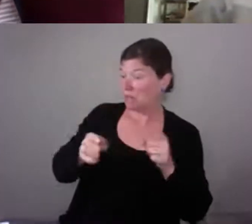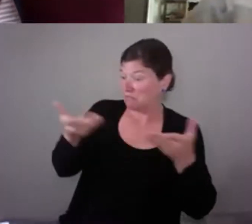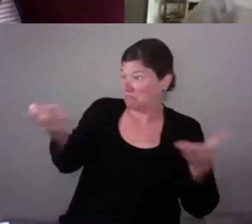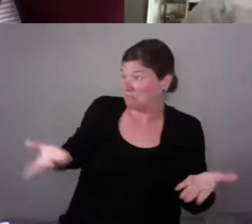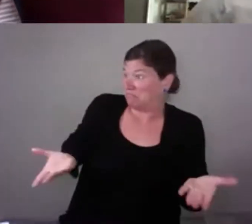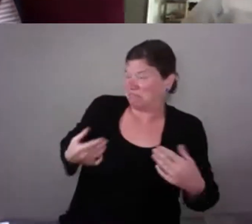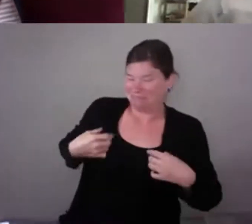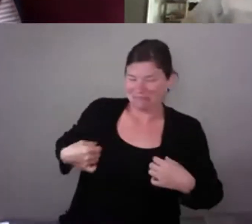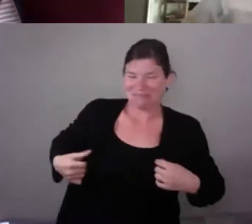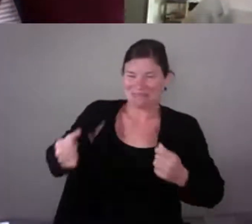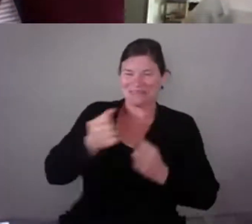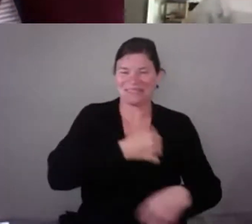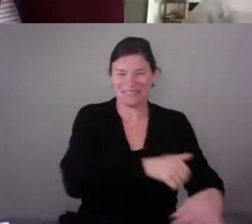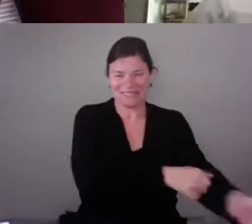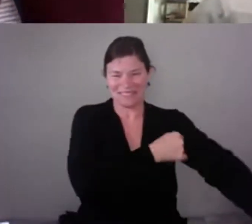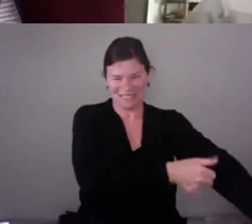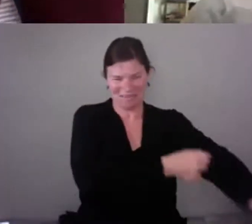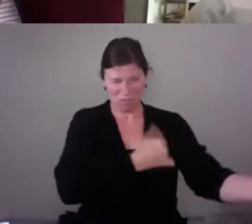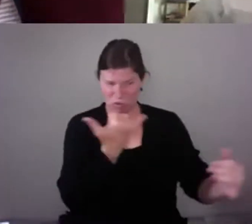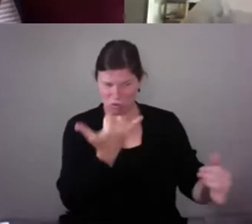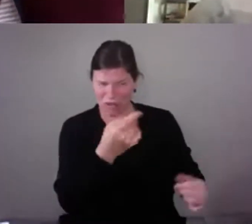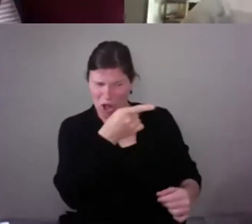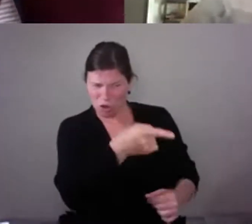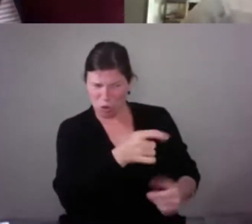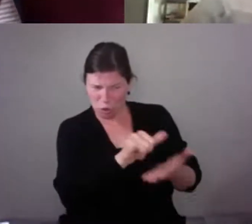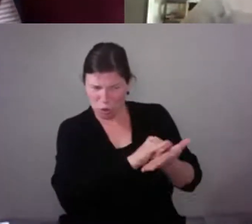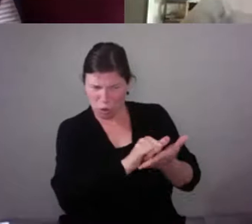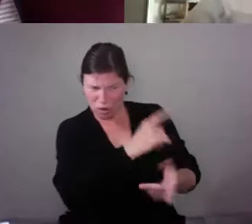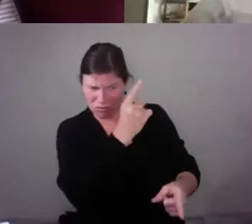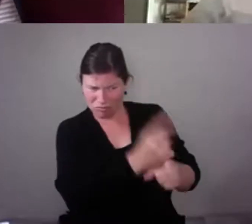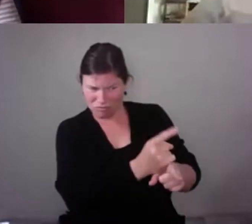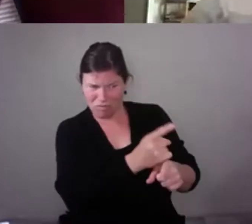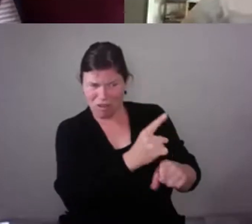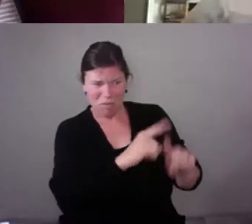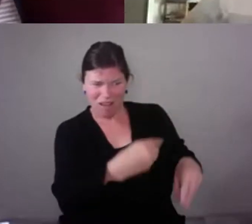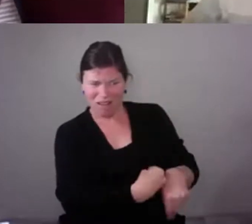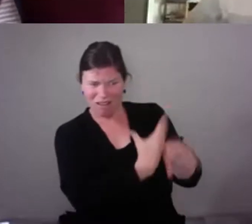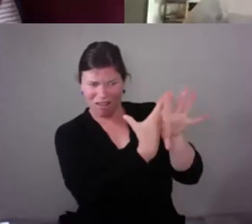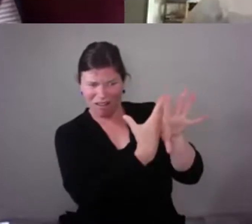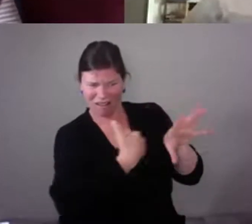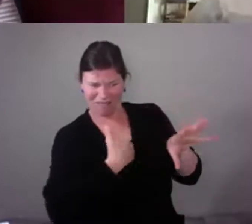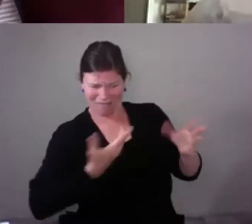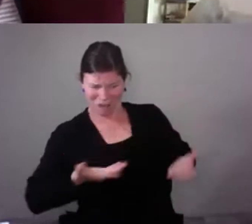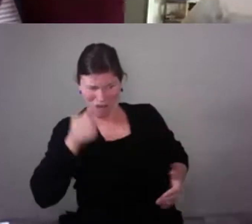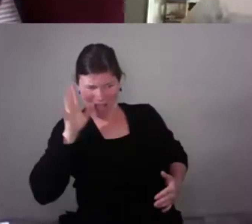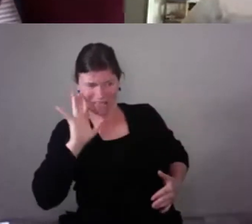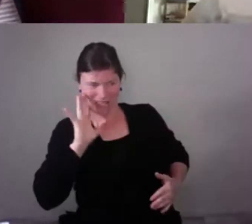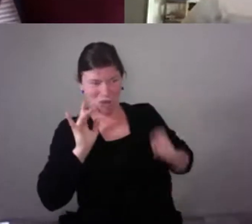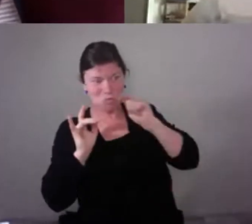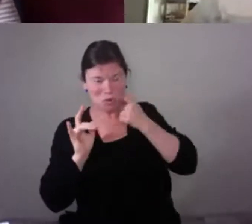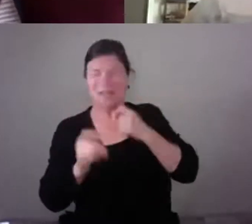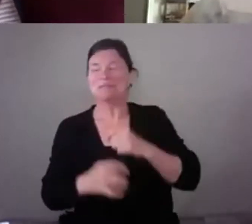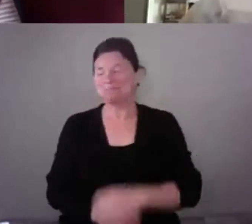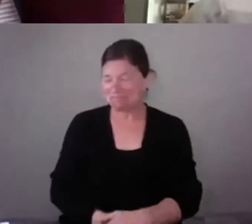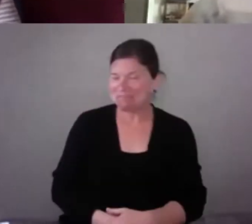Because right now you're visiting New York and you're talking to people in Alaska. That's pretty cool. it is.